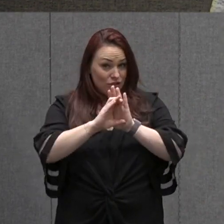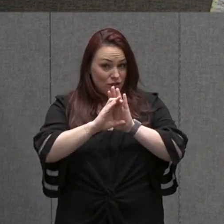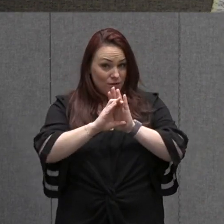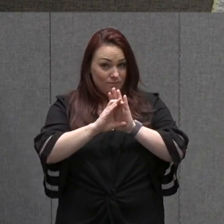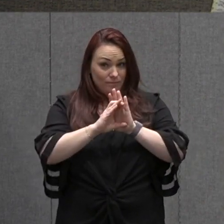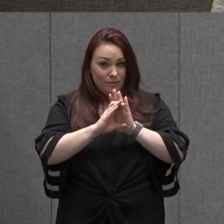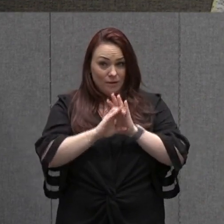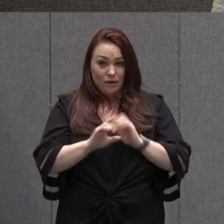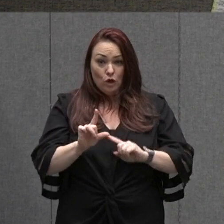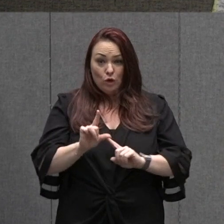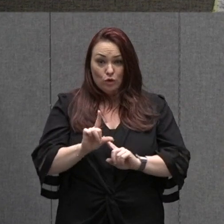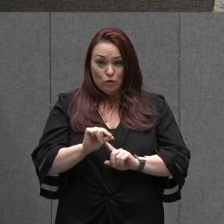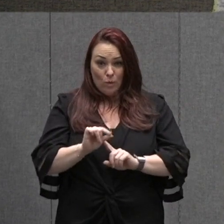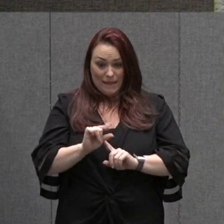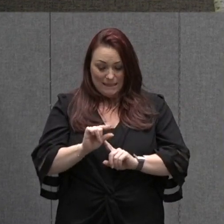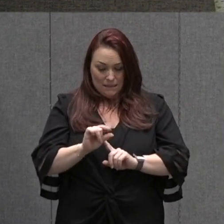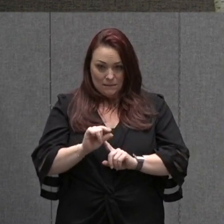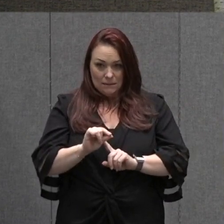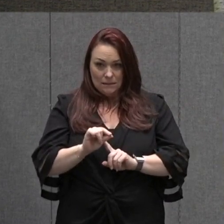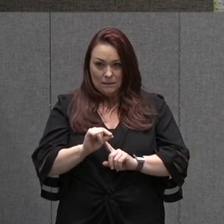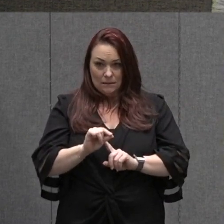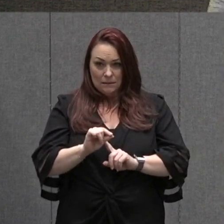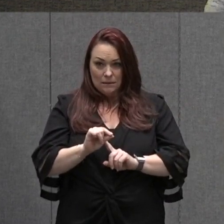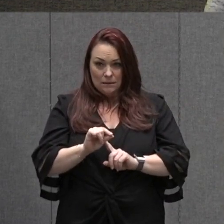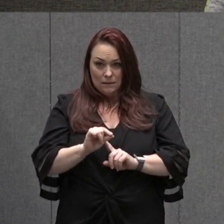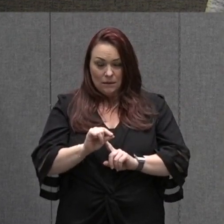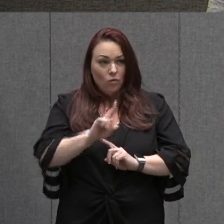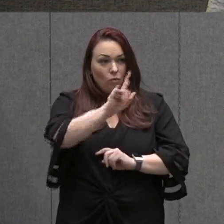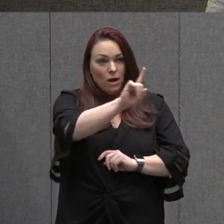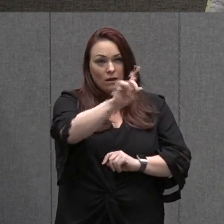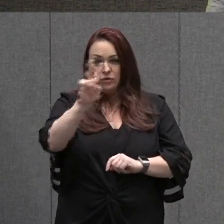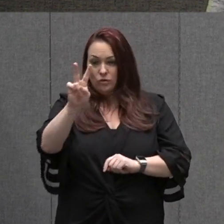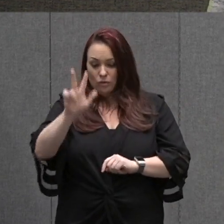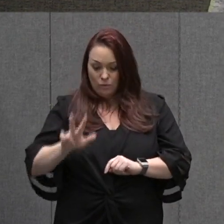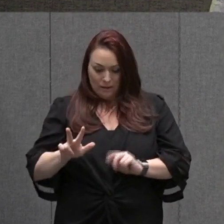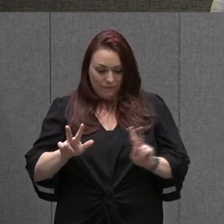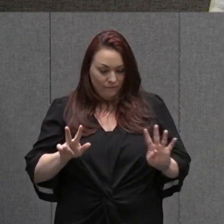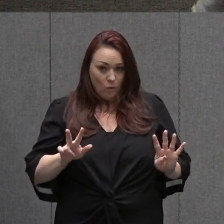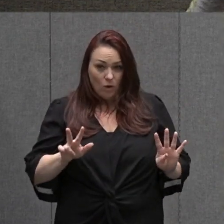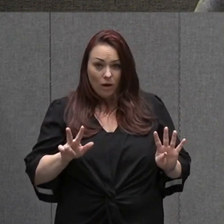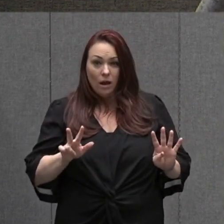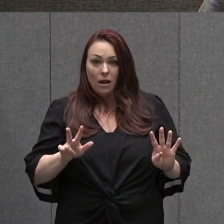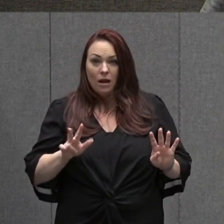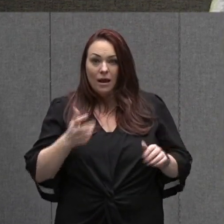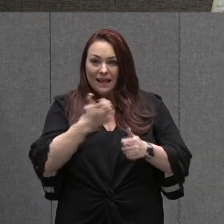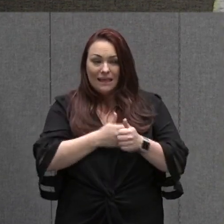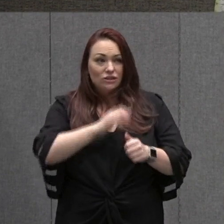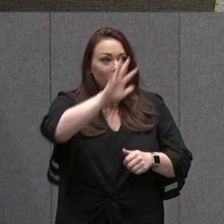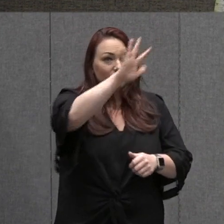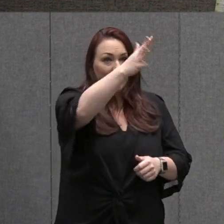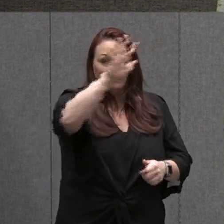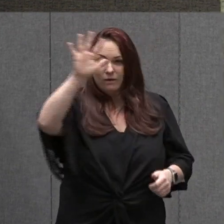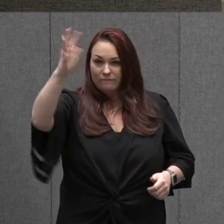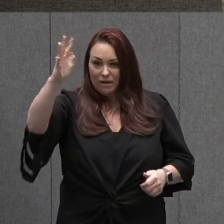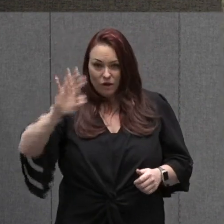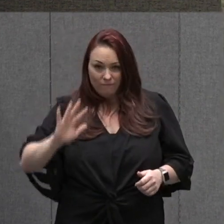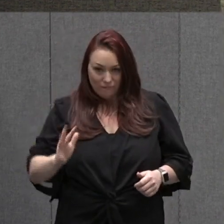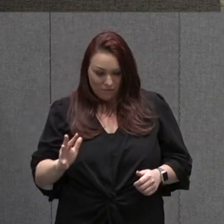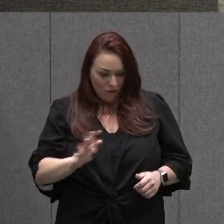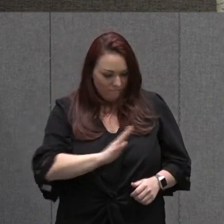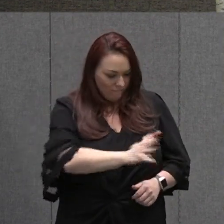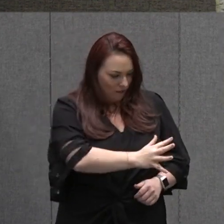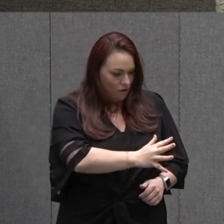had $20, and these 4 friends, they each got $5. This